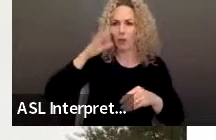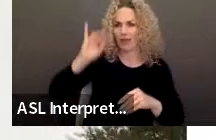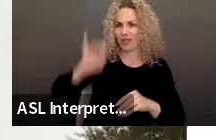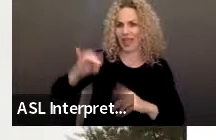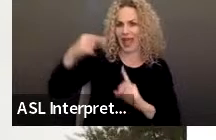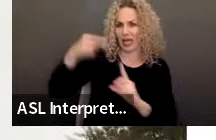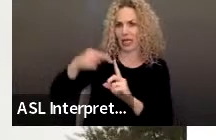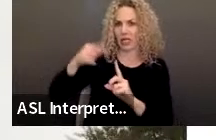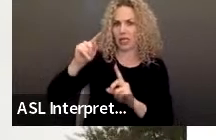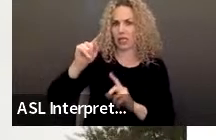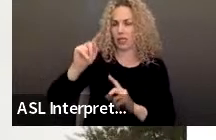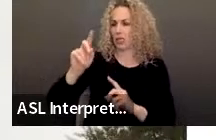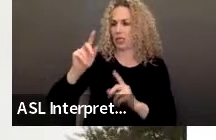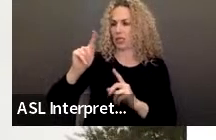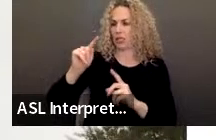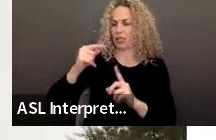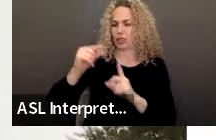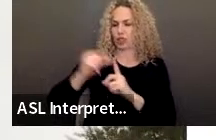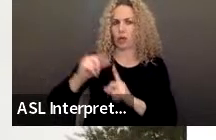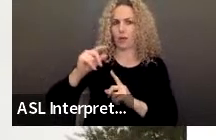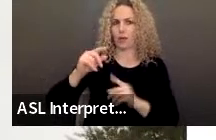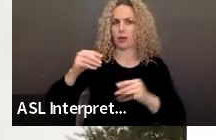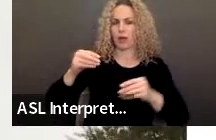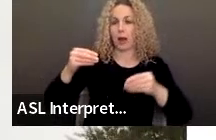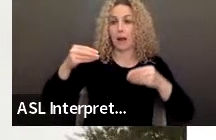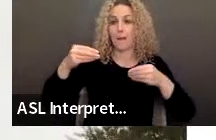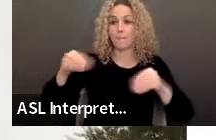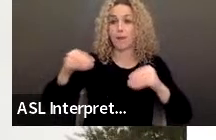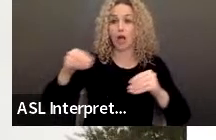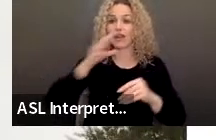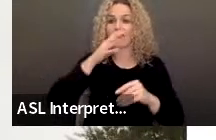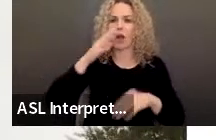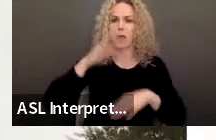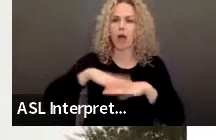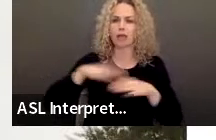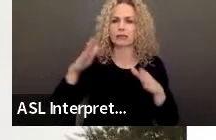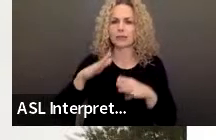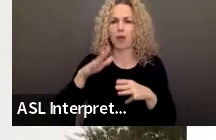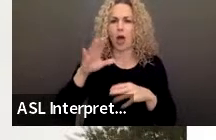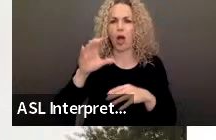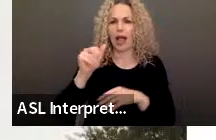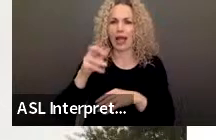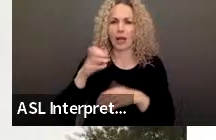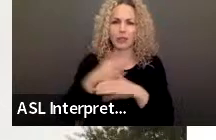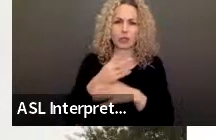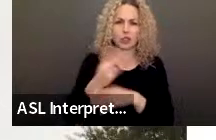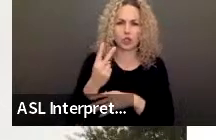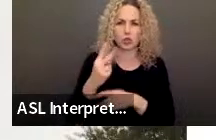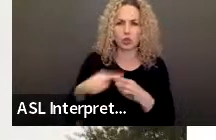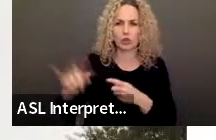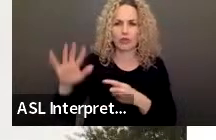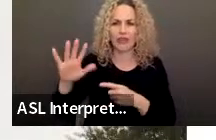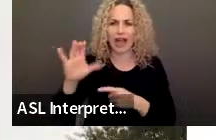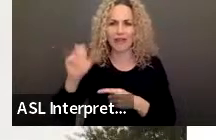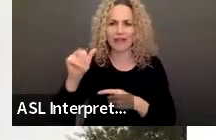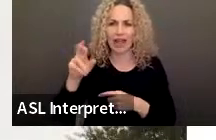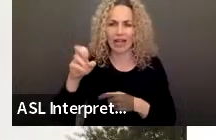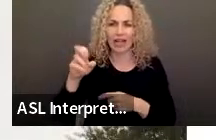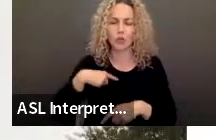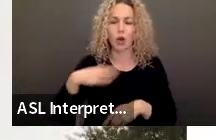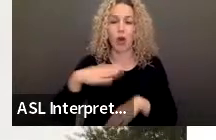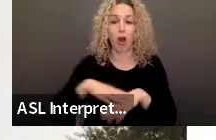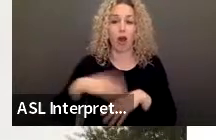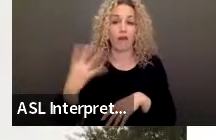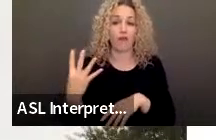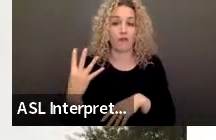term, typically market farming takes place on small acreage, so between 2 and 5 acres usually. We are on a